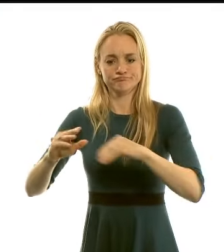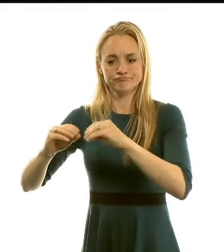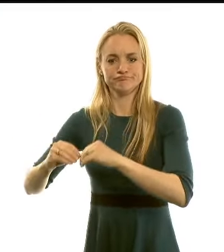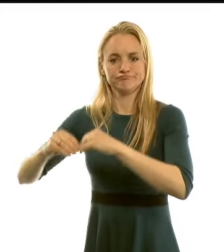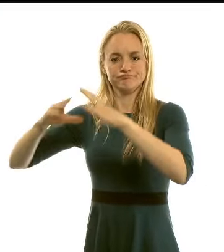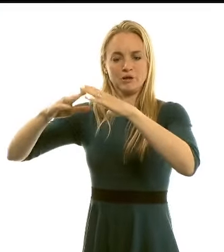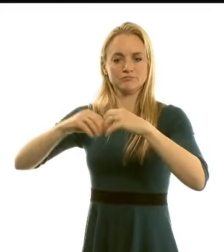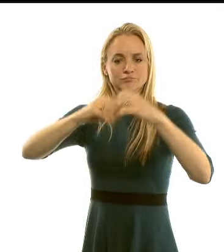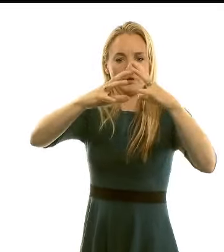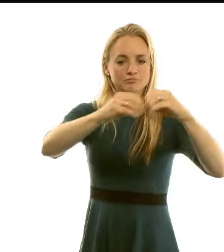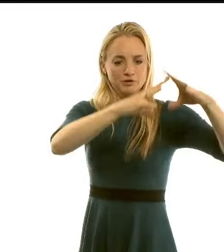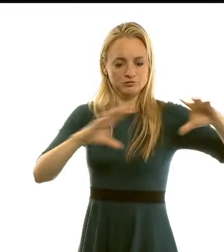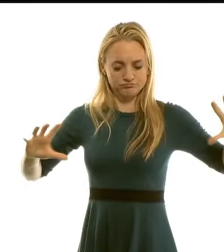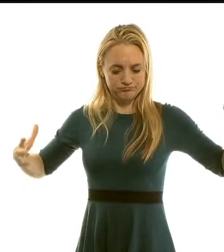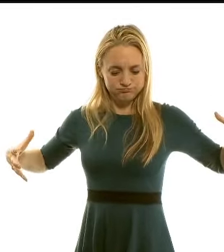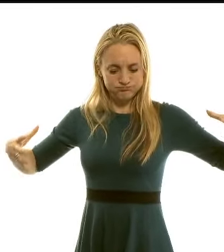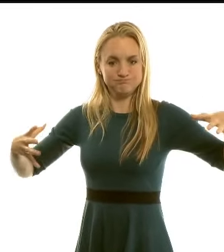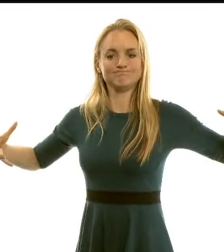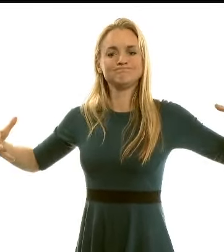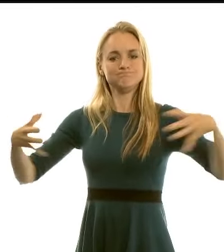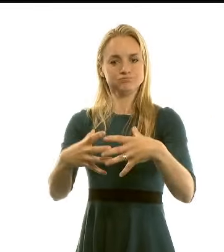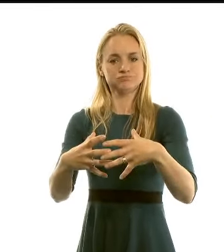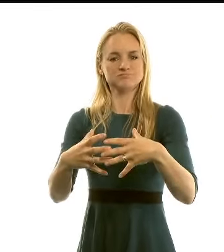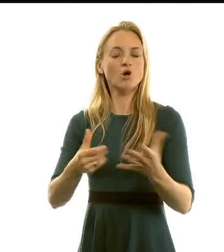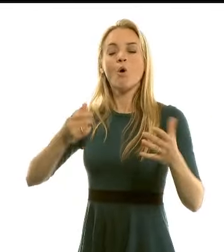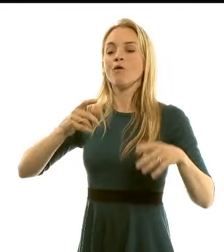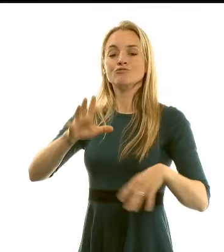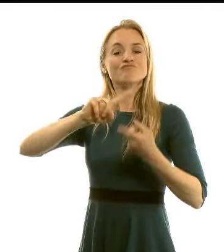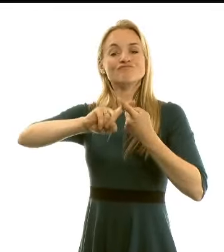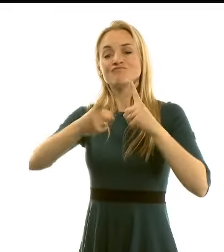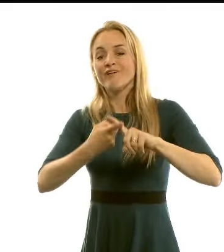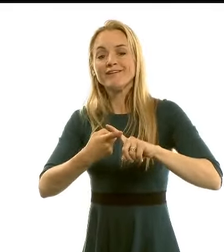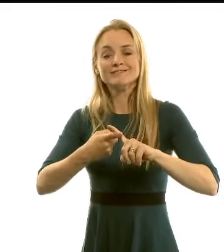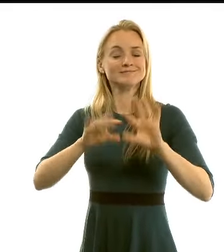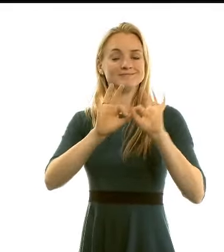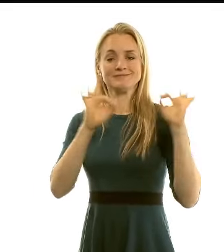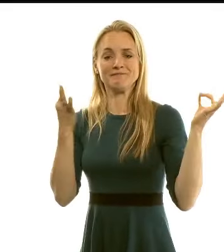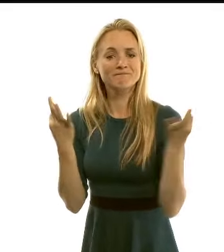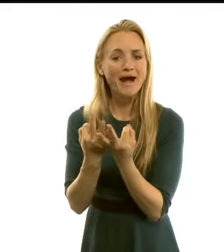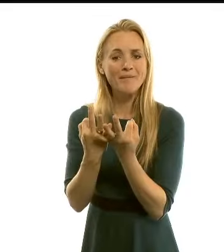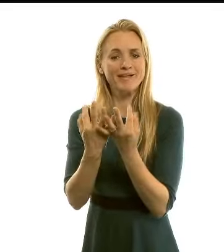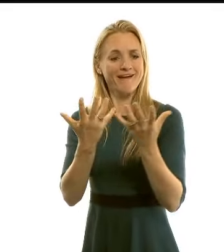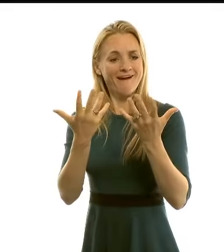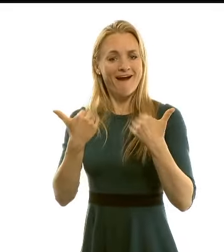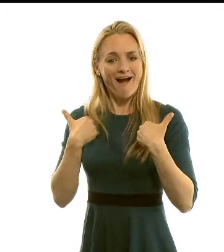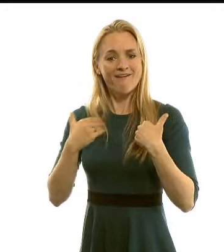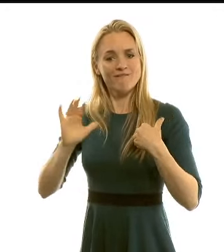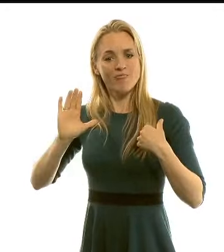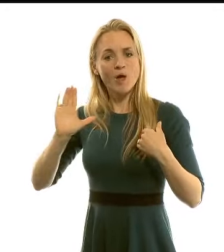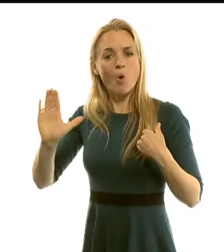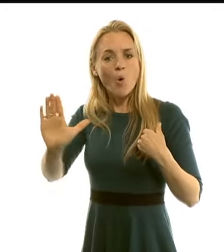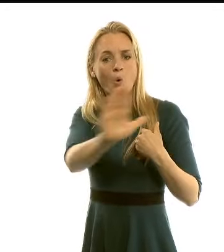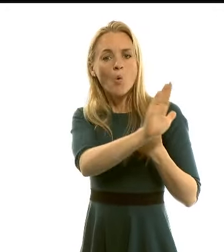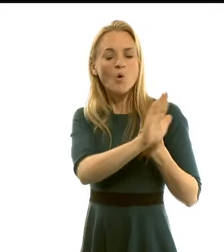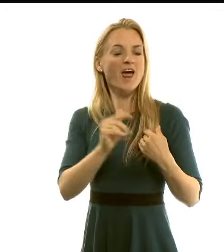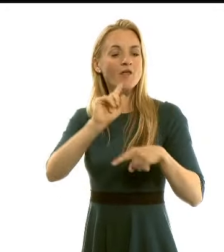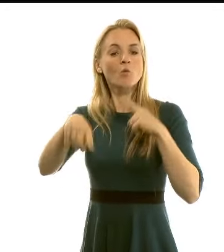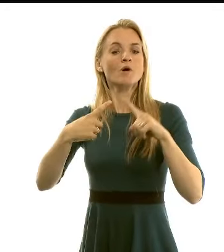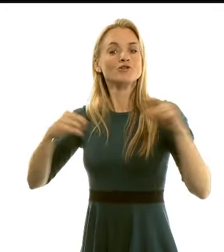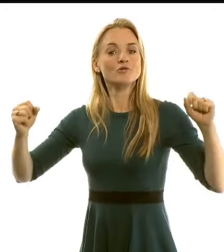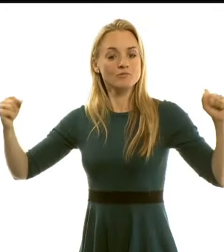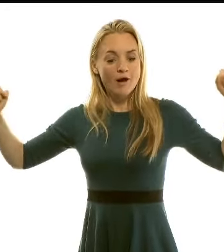of confusing combination of both. Then once the fam are gathered, you can then co-build sets for sets like LEGO Friends and